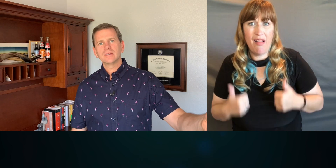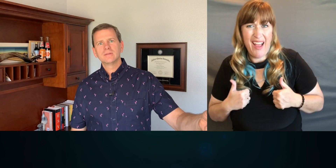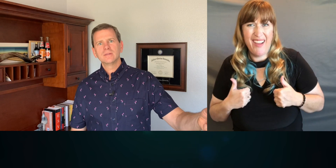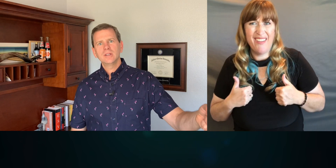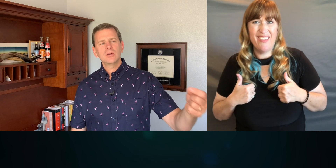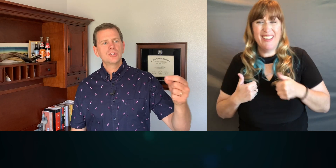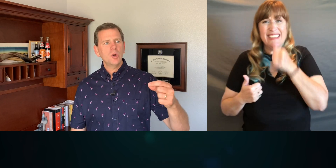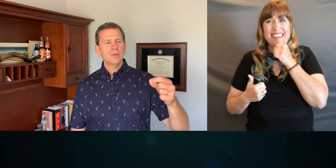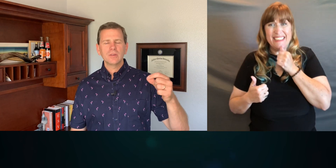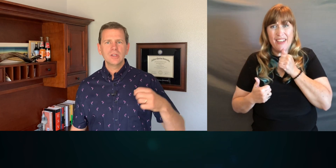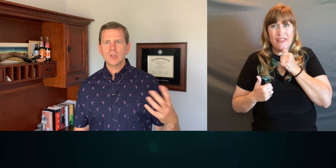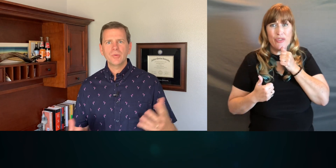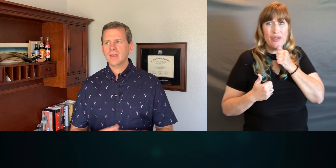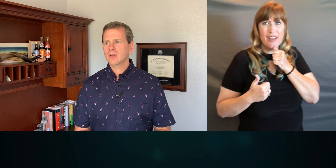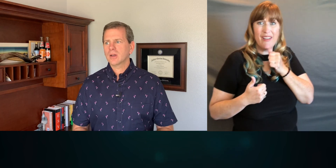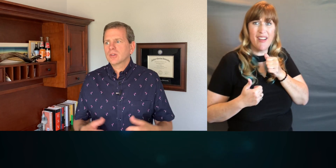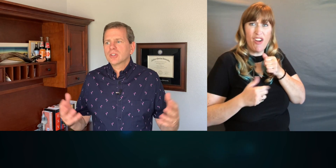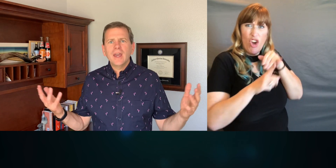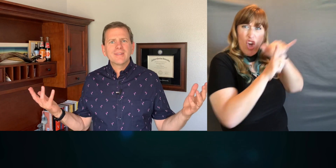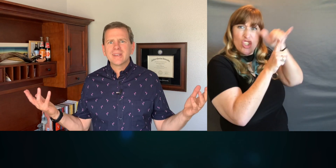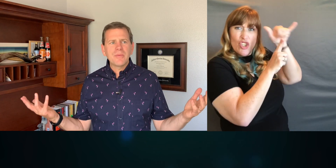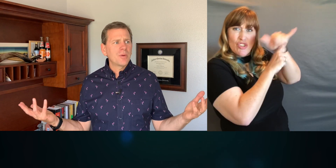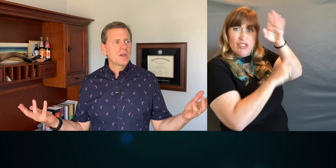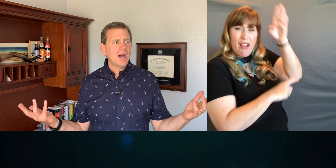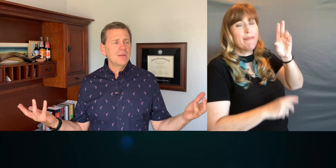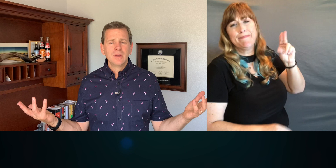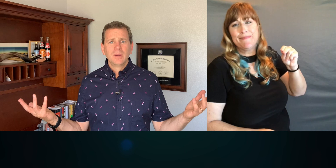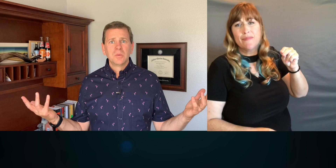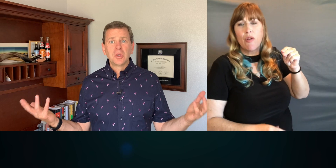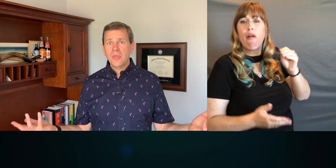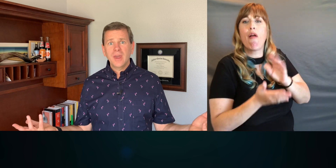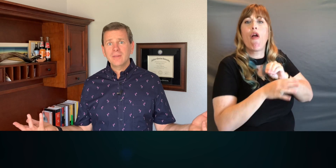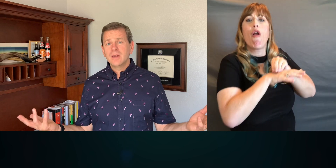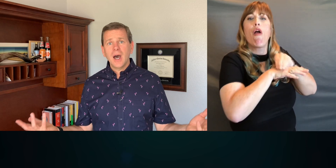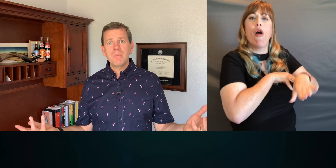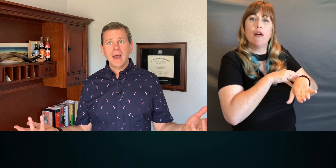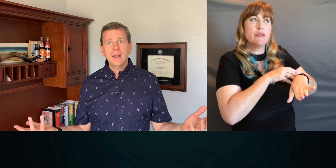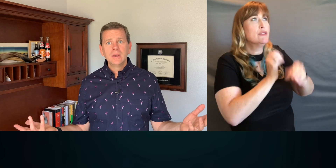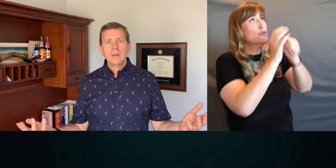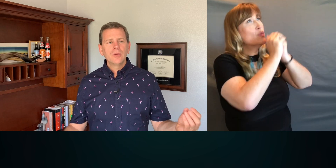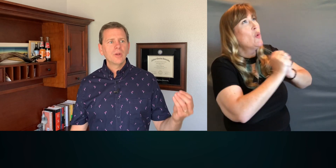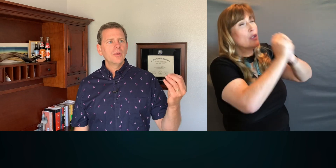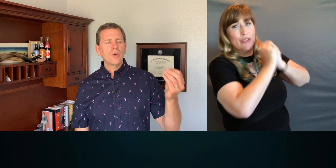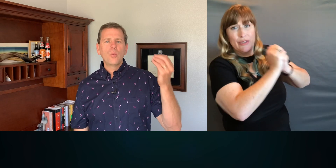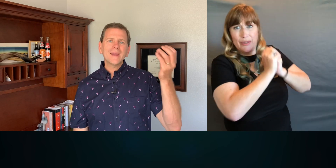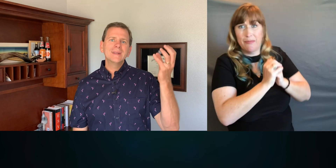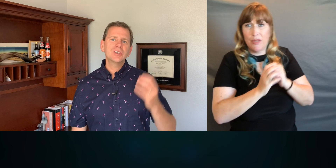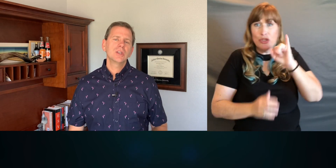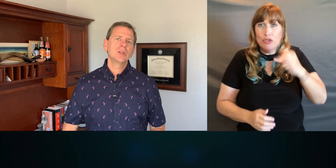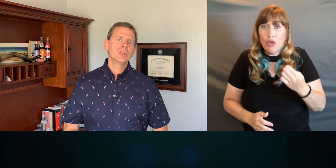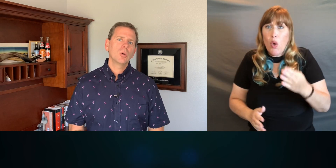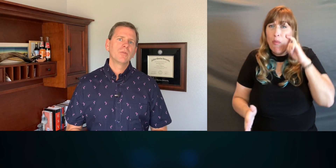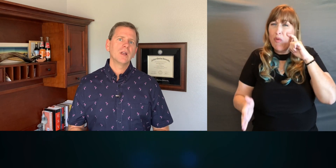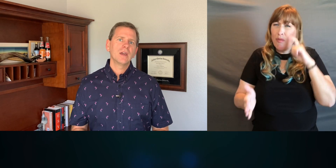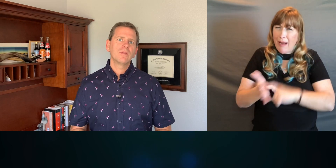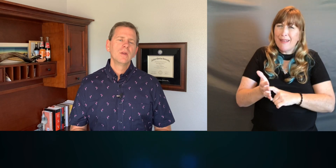cursing. You know, Job says, look, should I accept from God good things and not bad? There's a recognition